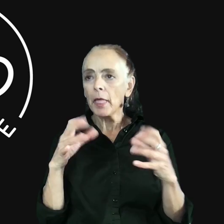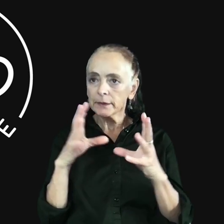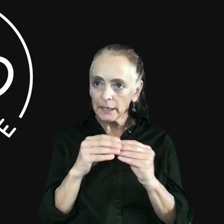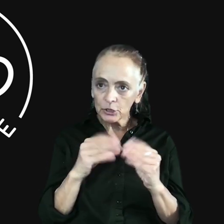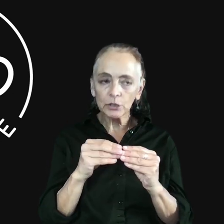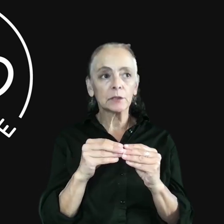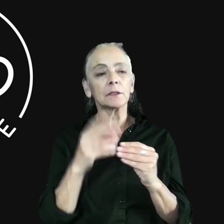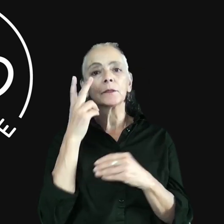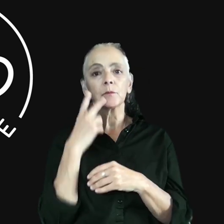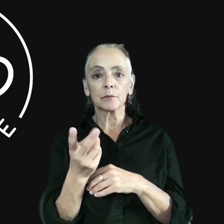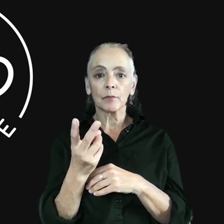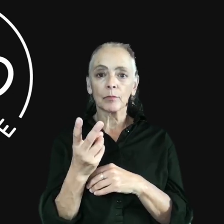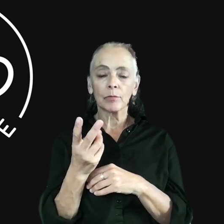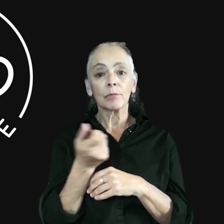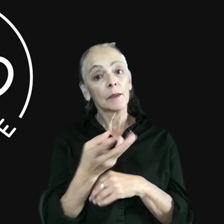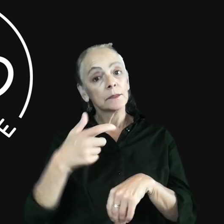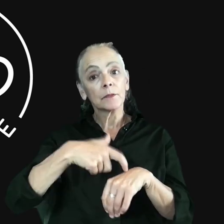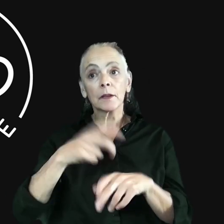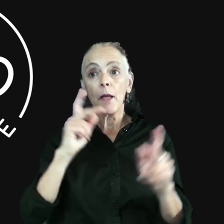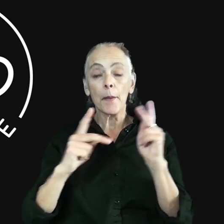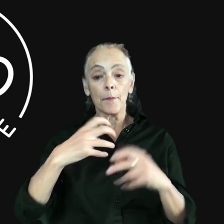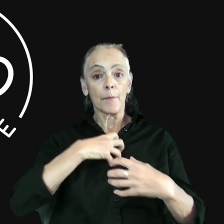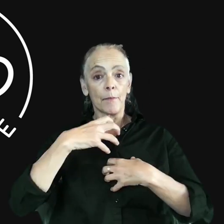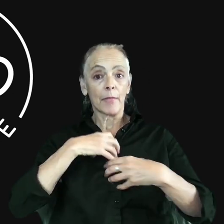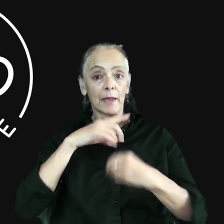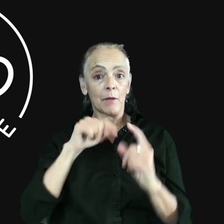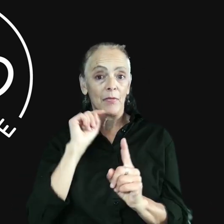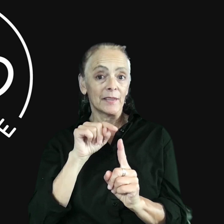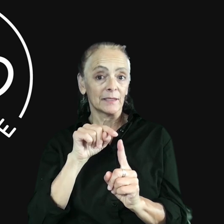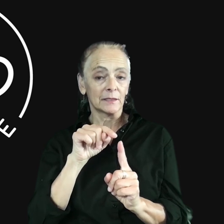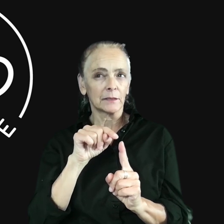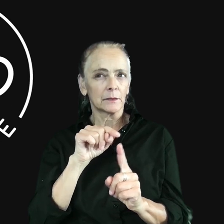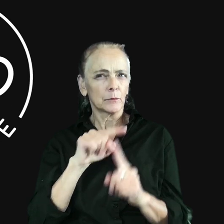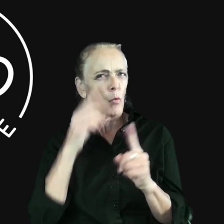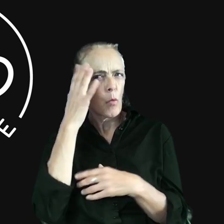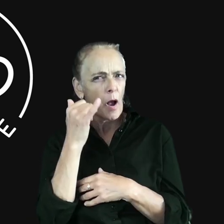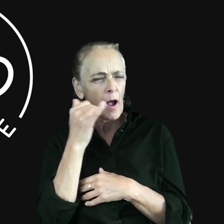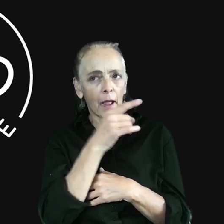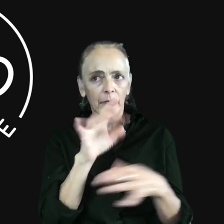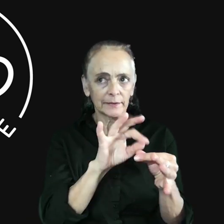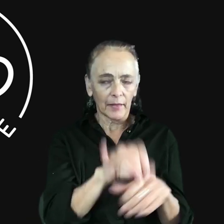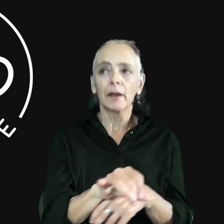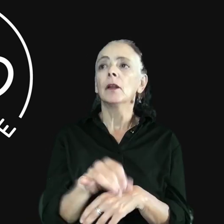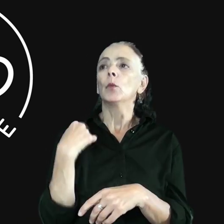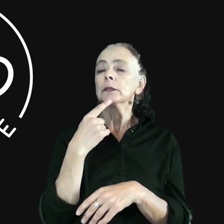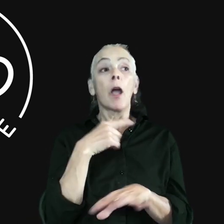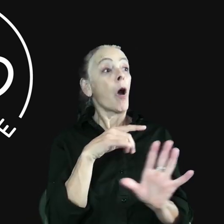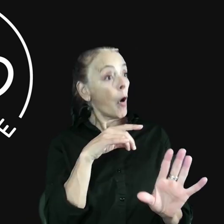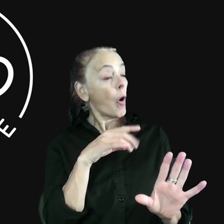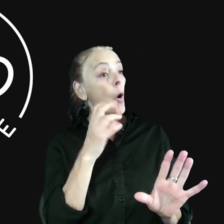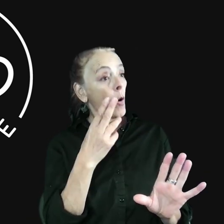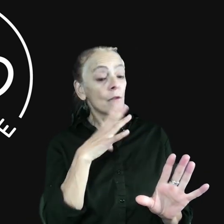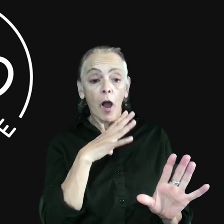that uh several times people complain about this but we don't know exactly why and then you say hey we could we could help go